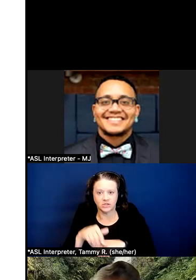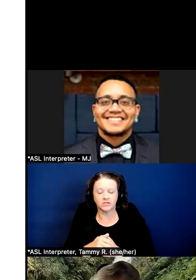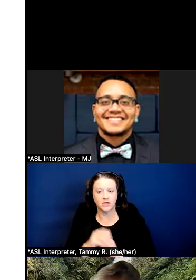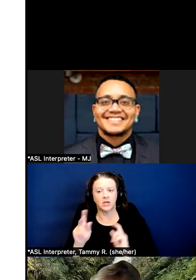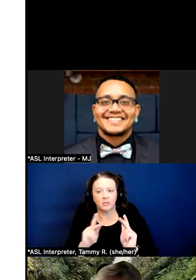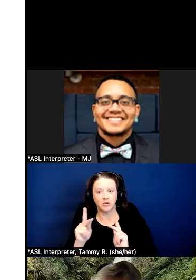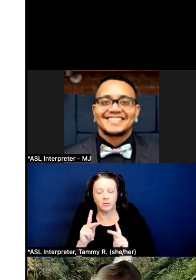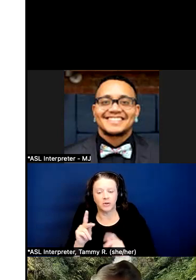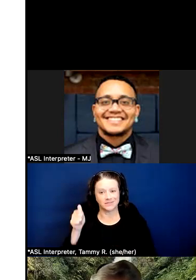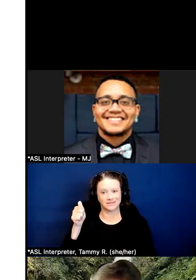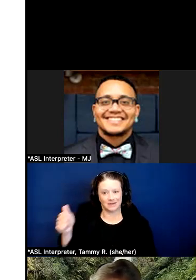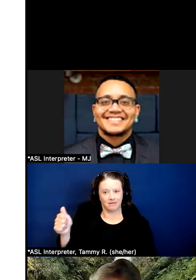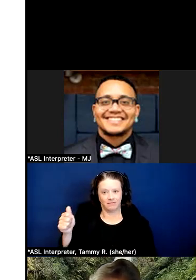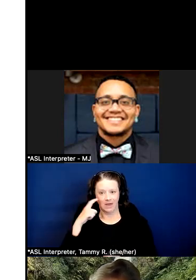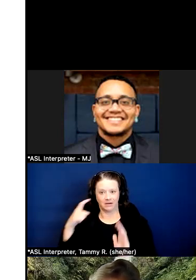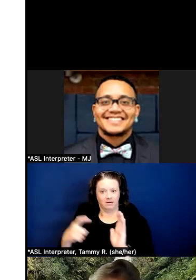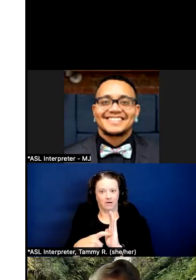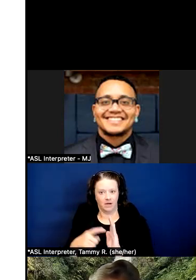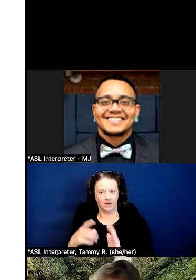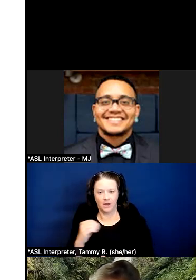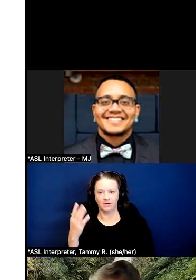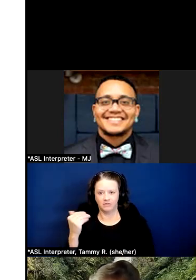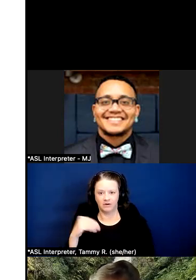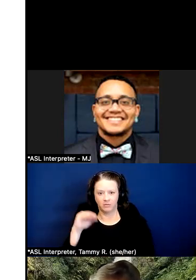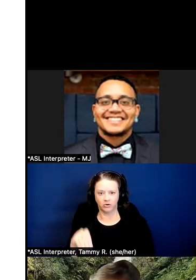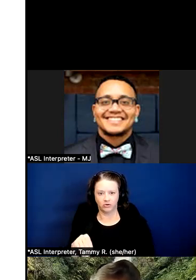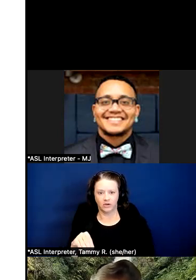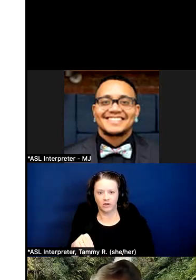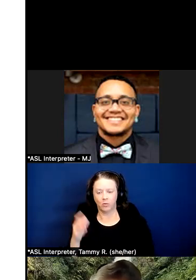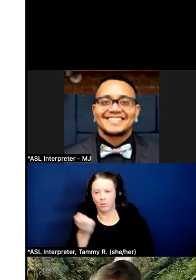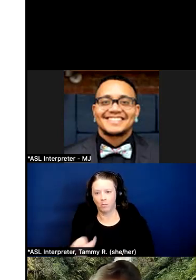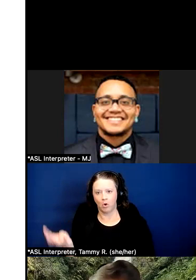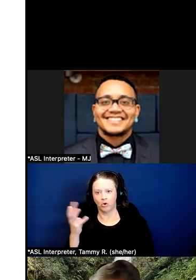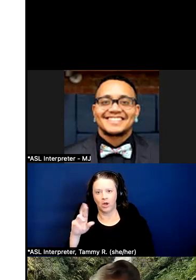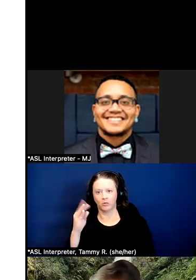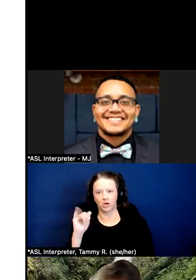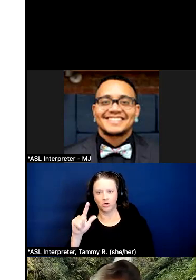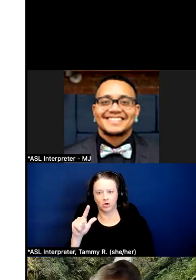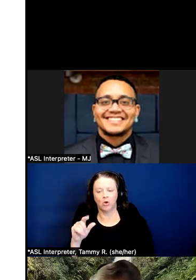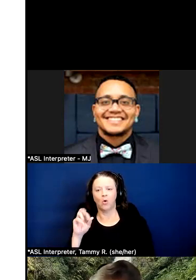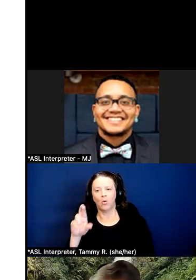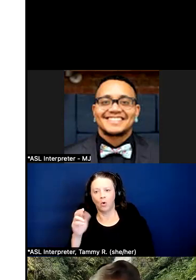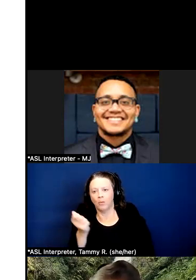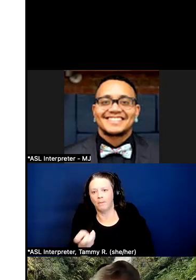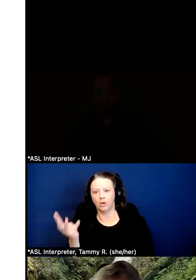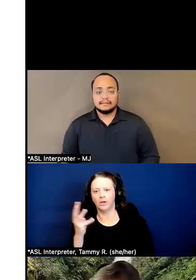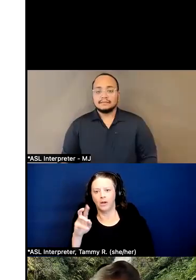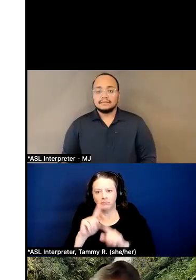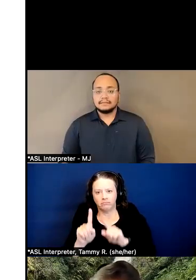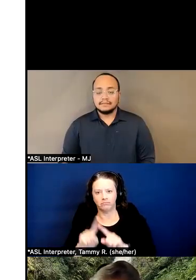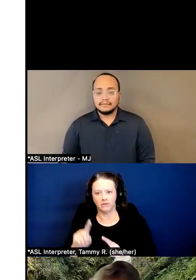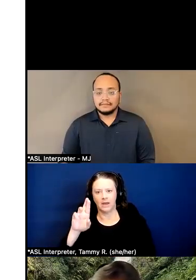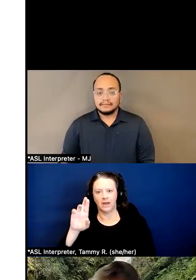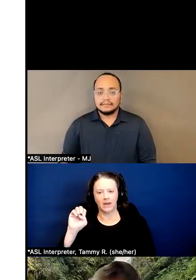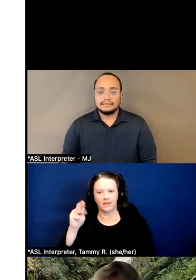People self-identified, and 15% were multiracial or multi-ethnic. You